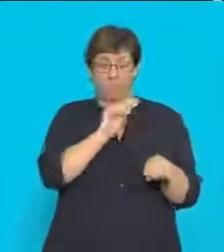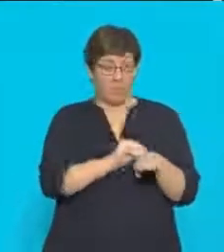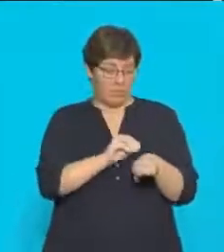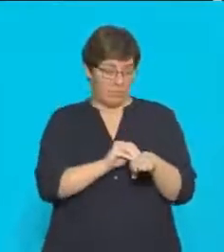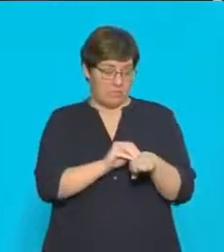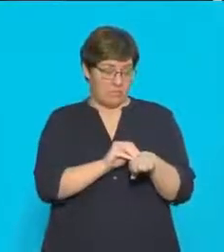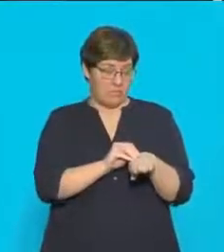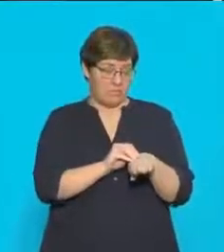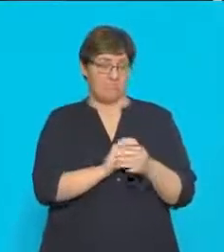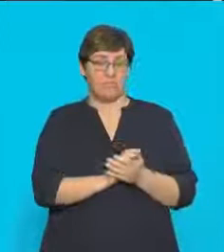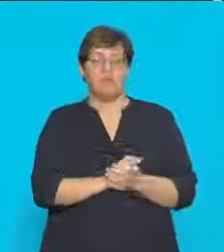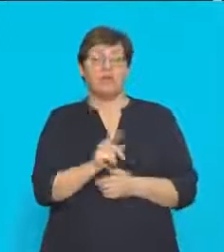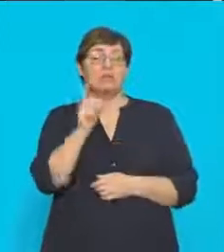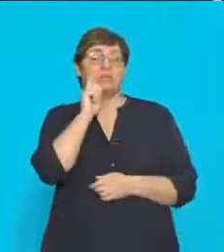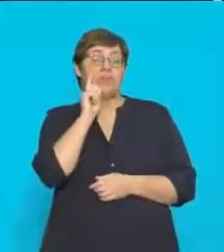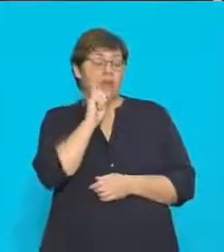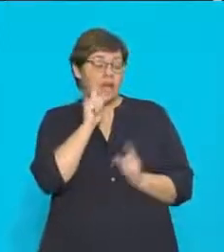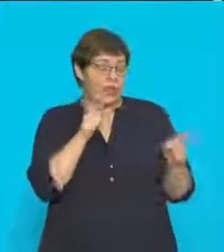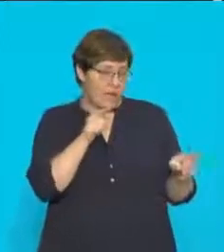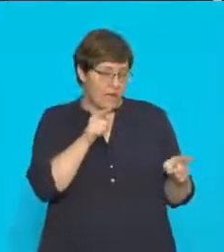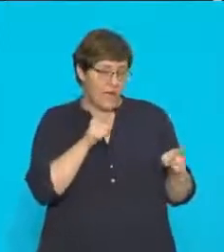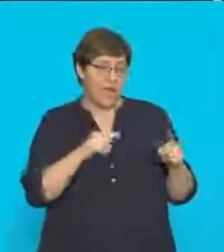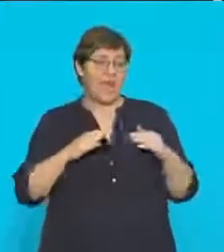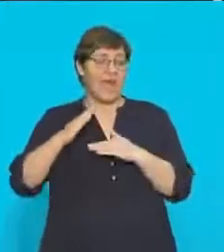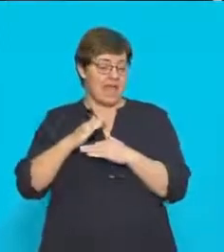other words, check this against the angle,